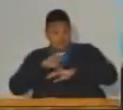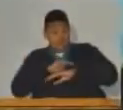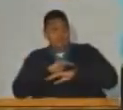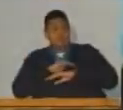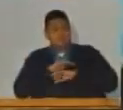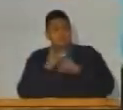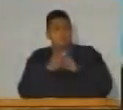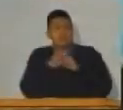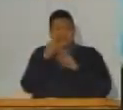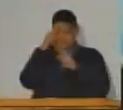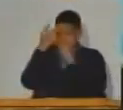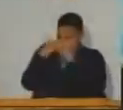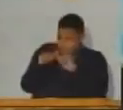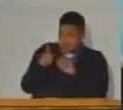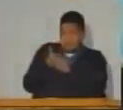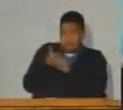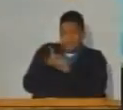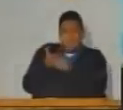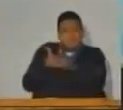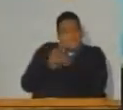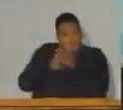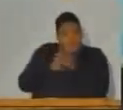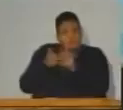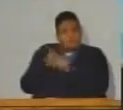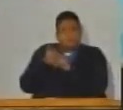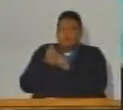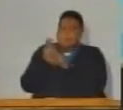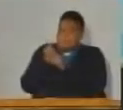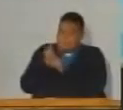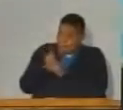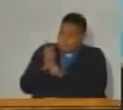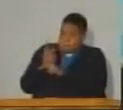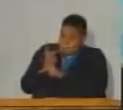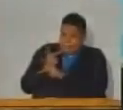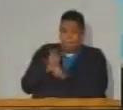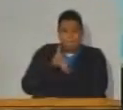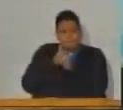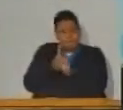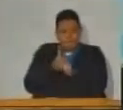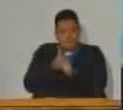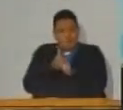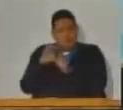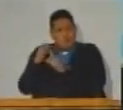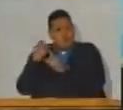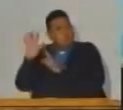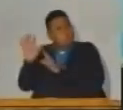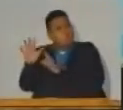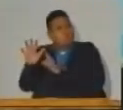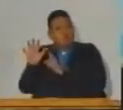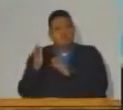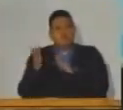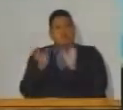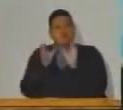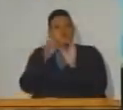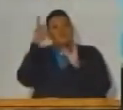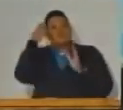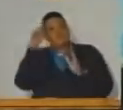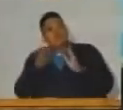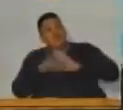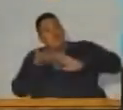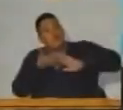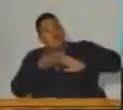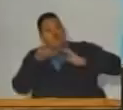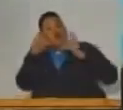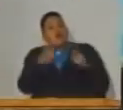of compliance requirements in order to obtain and maintain environmental certification for the operation of